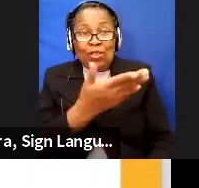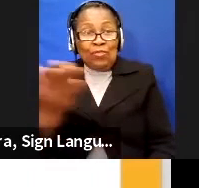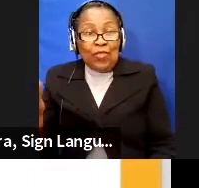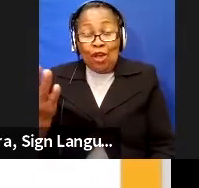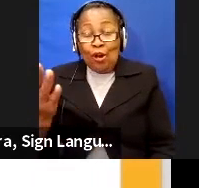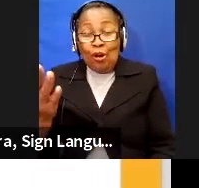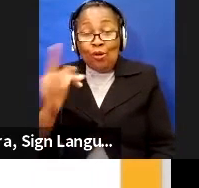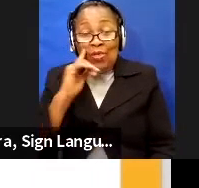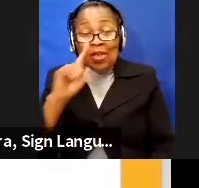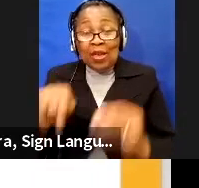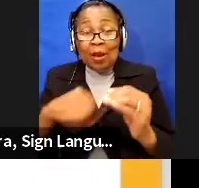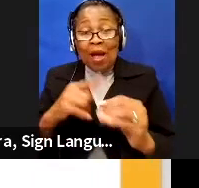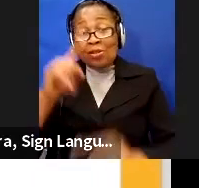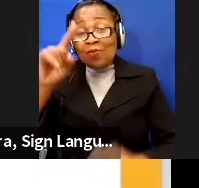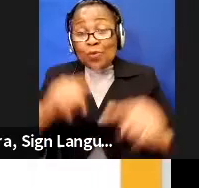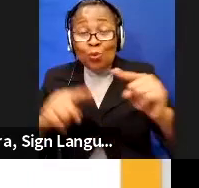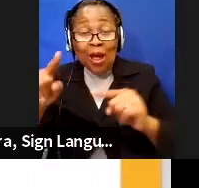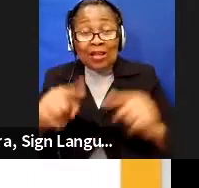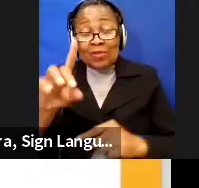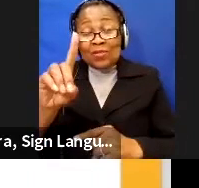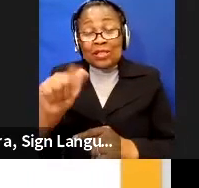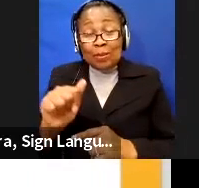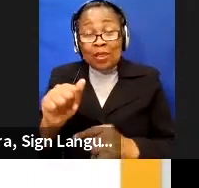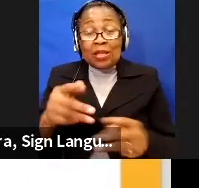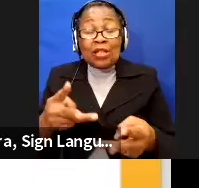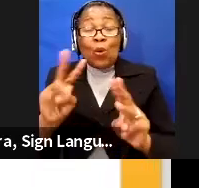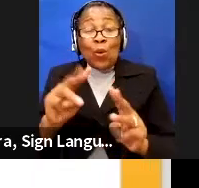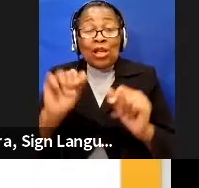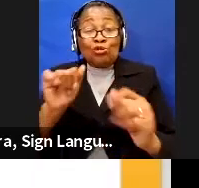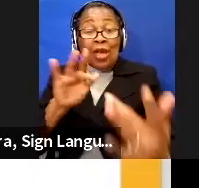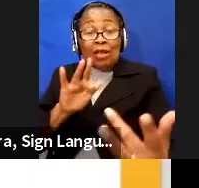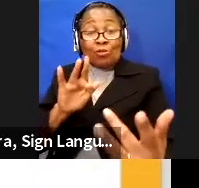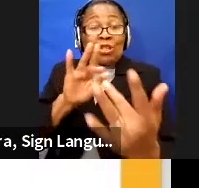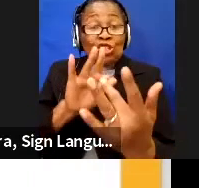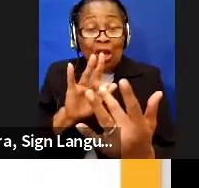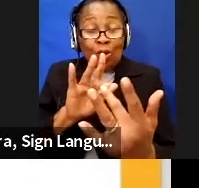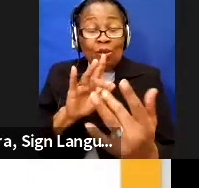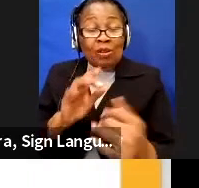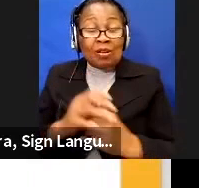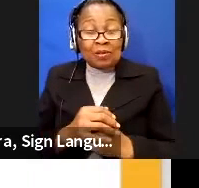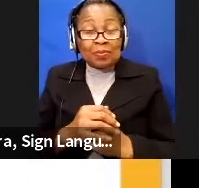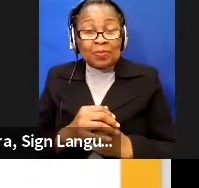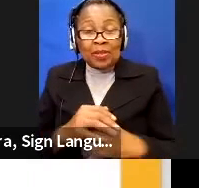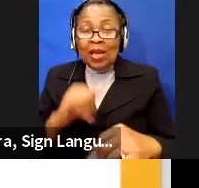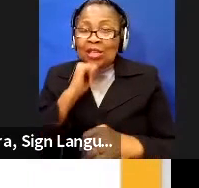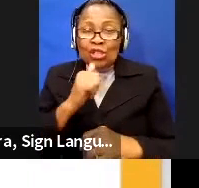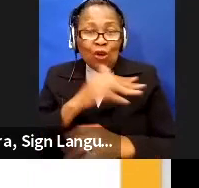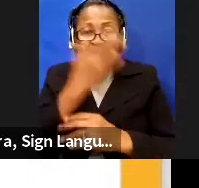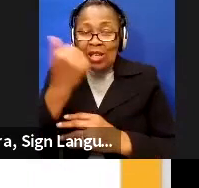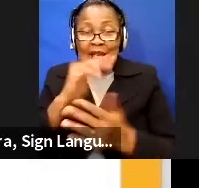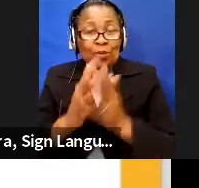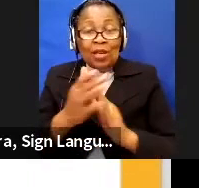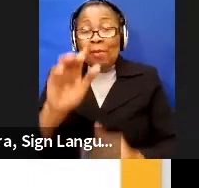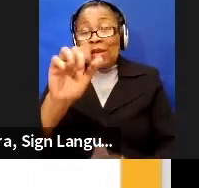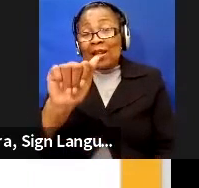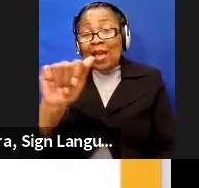about a variety of disabilities and ways that you can reach out. Don't forget to be an ally. If there